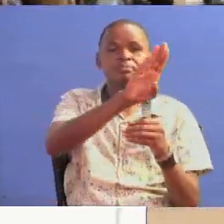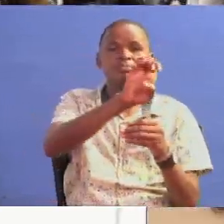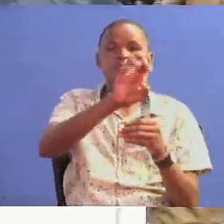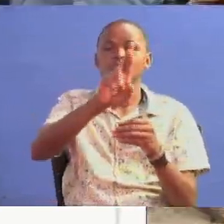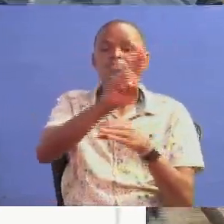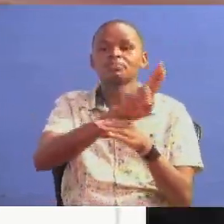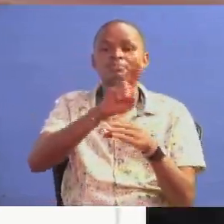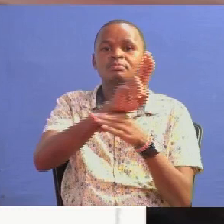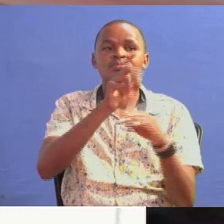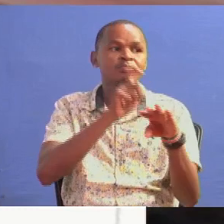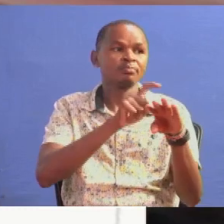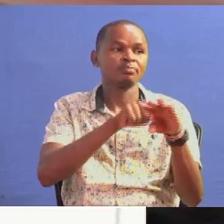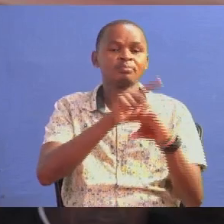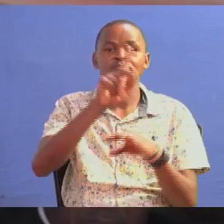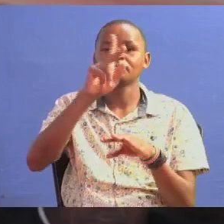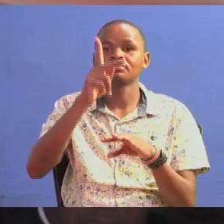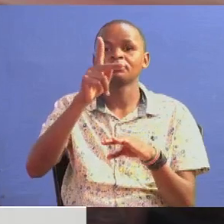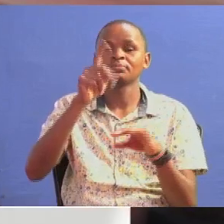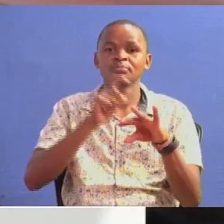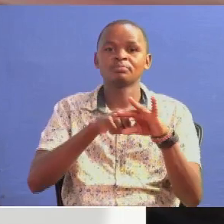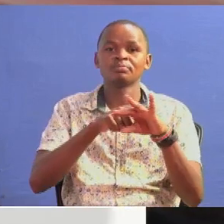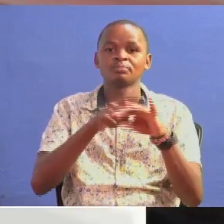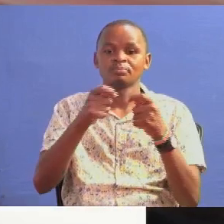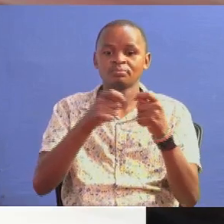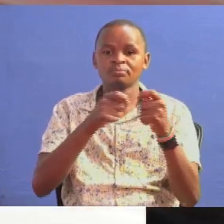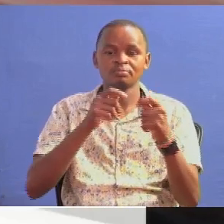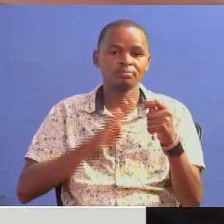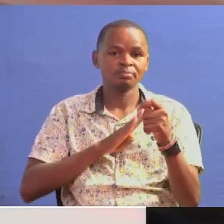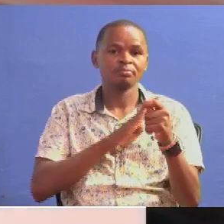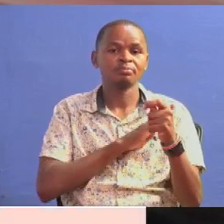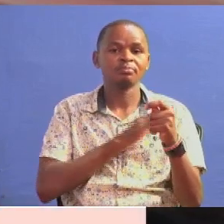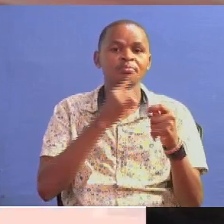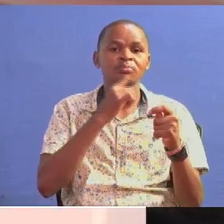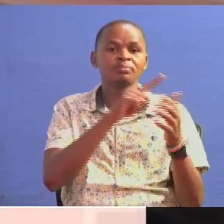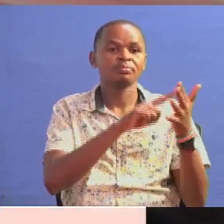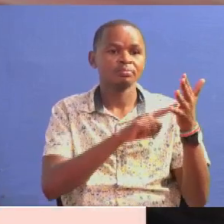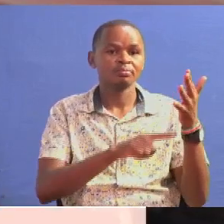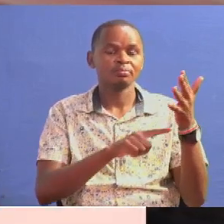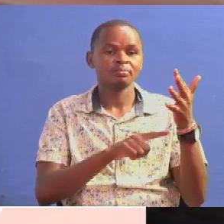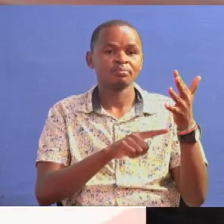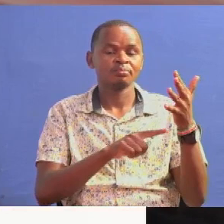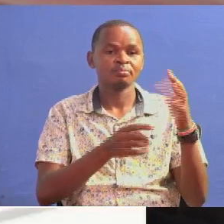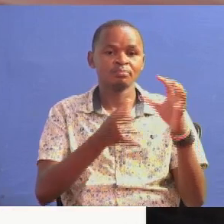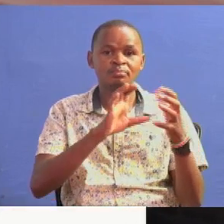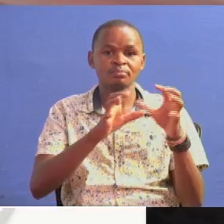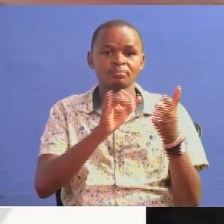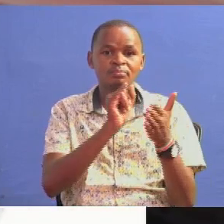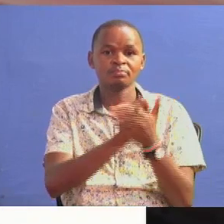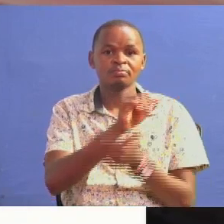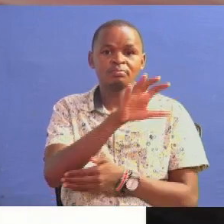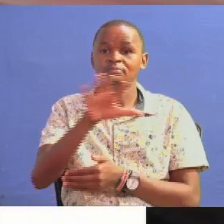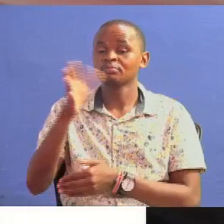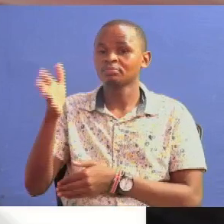about the use of pesticides. Kenya Pest Control Board wanasema kwamba zile chemicals ziko kwa